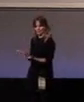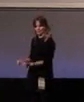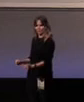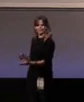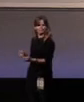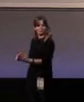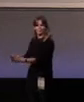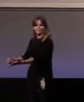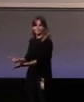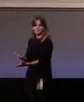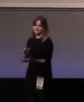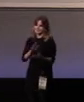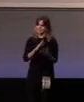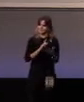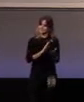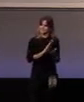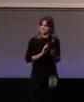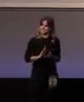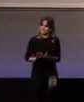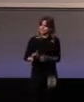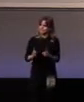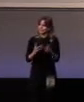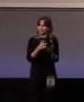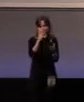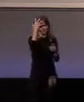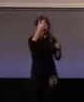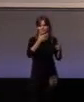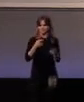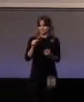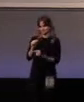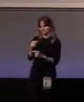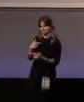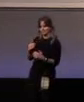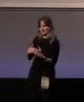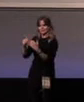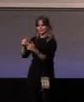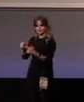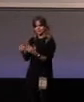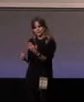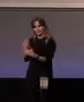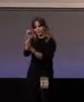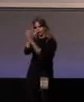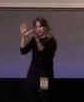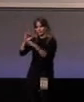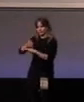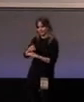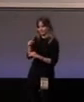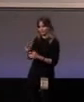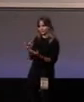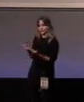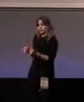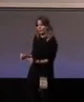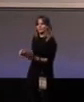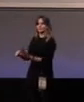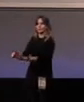and zo hij doet singlets dit speelt de nieuw a jolly uit ideology om de beestjes of solving problems